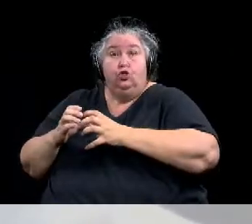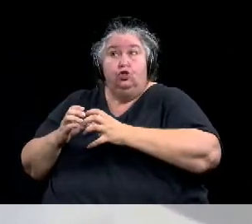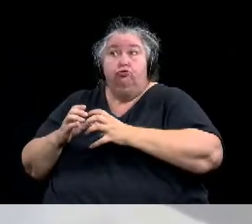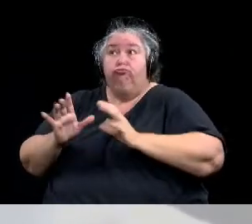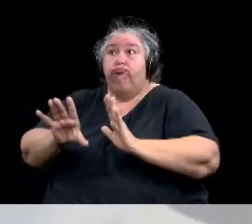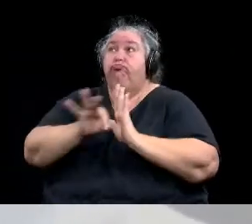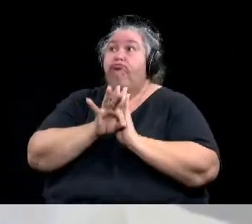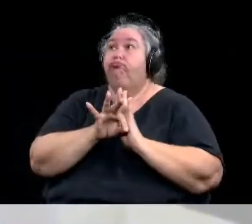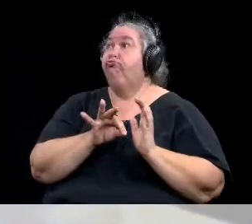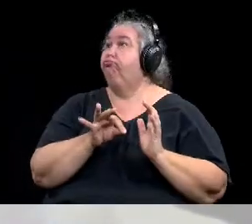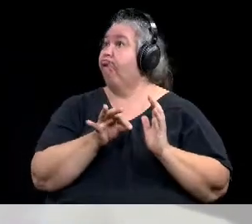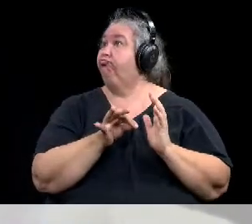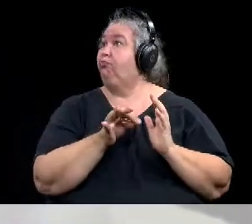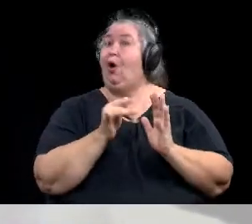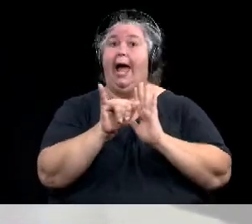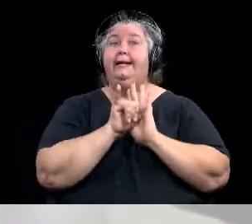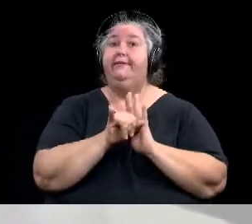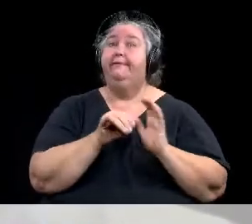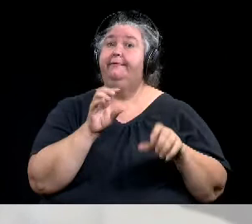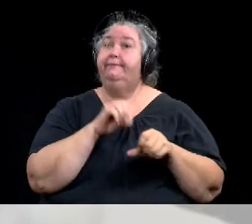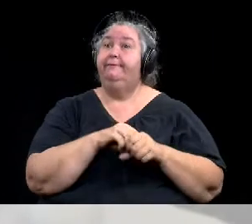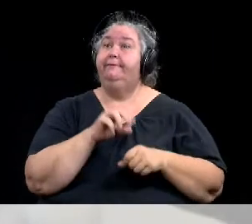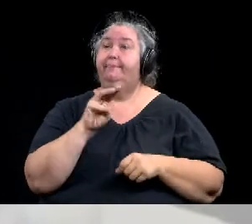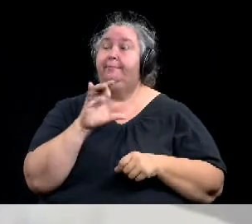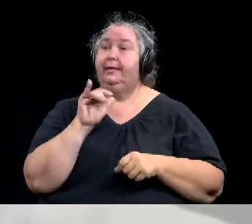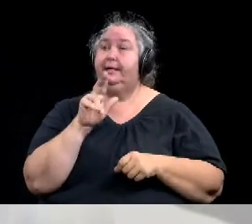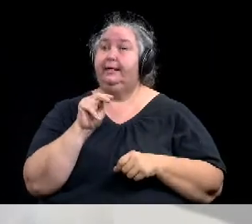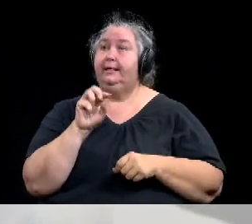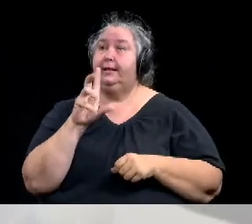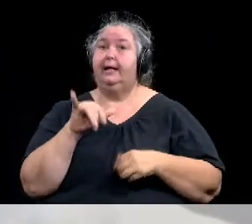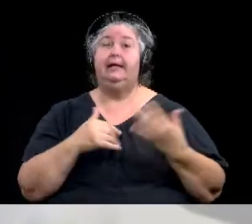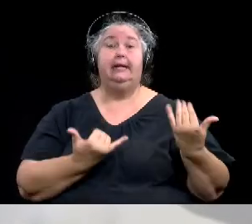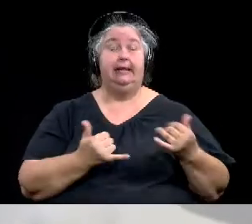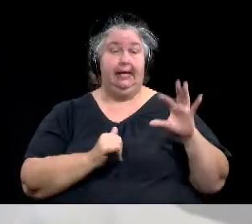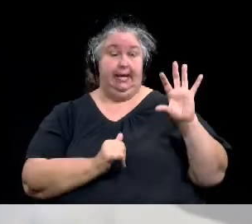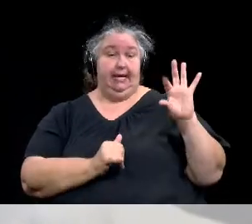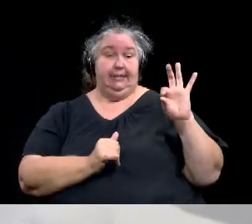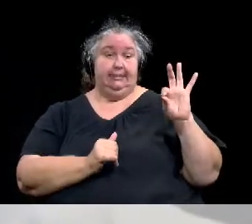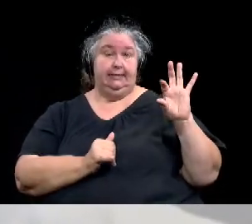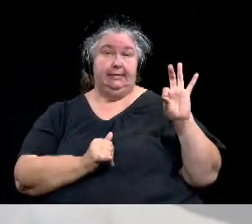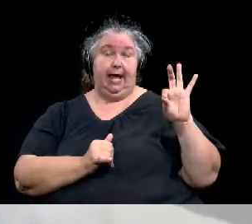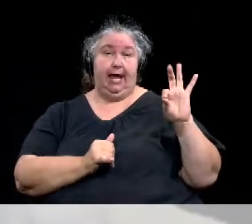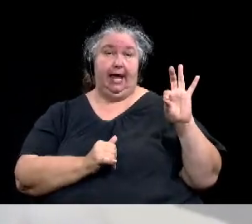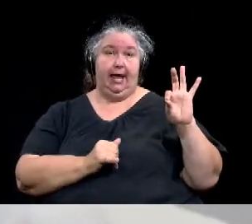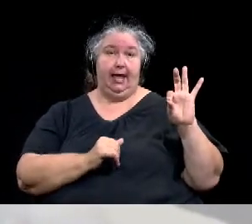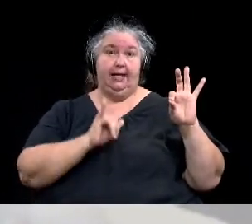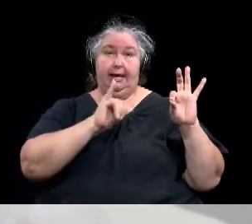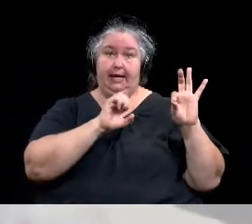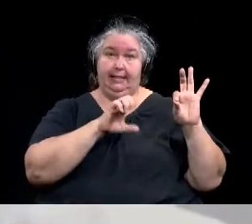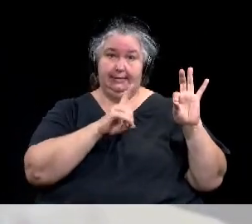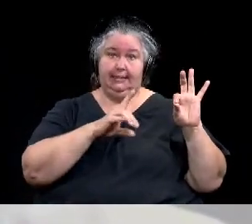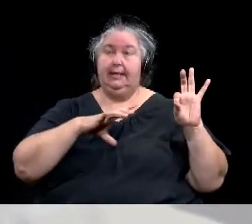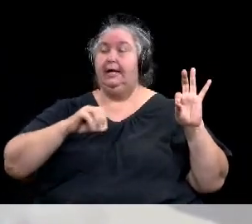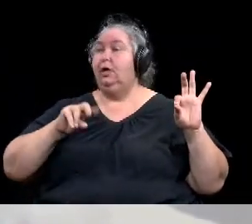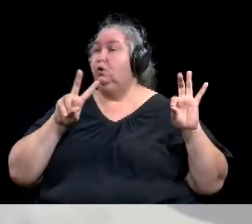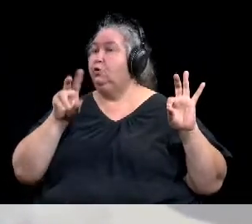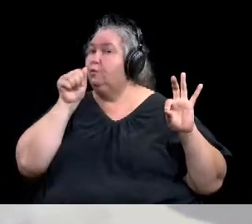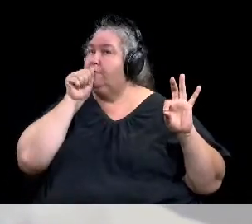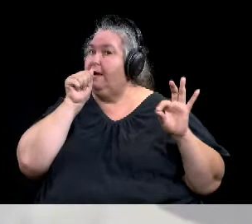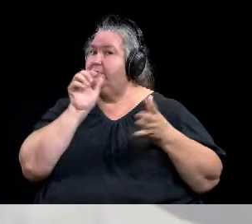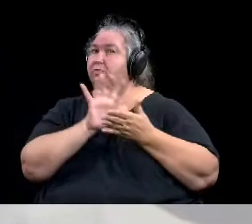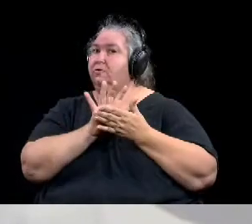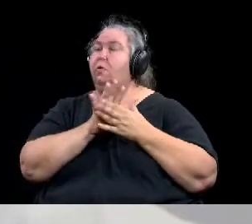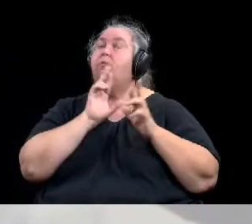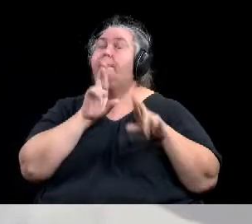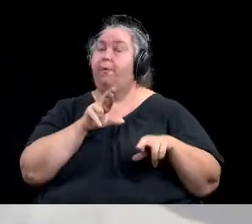County. There are 9 independent school districts and 2 private schools that are reporting cases on